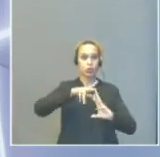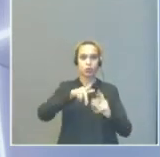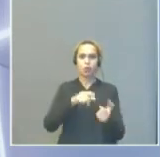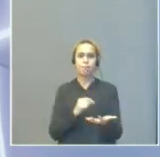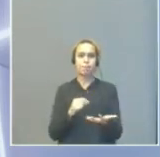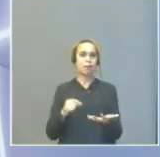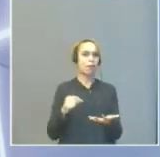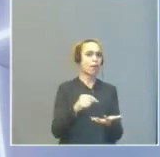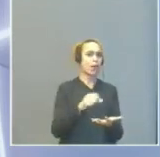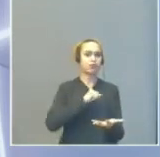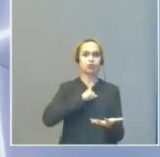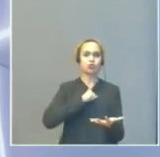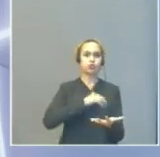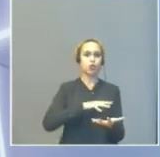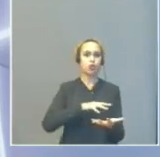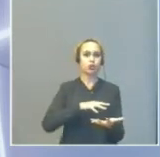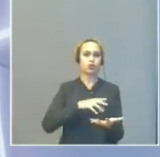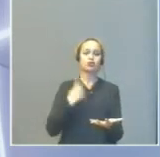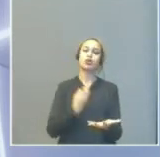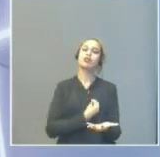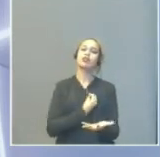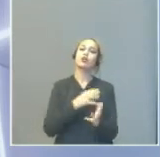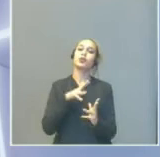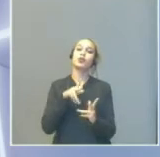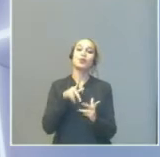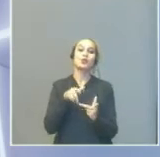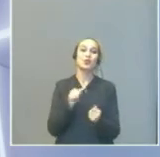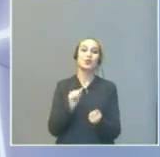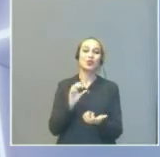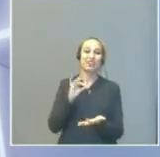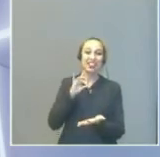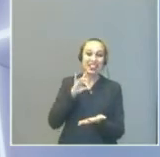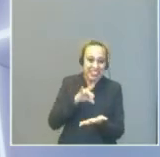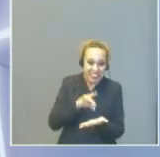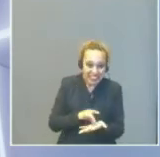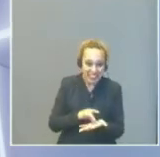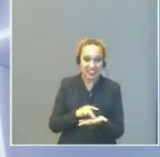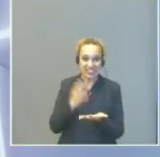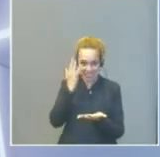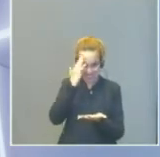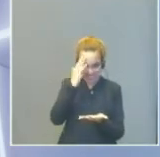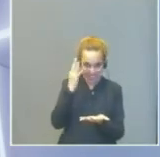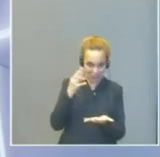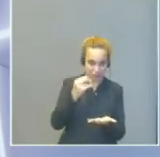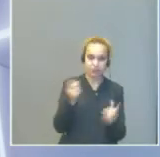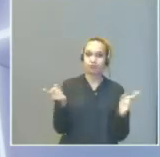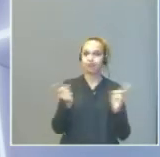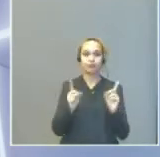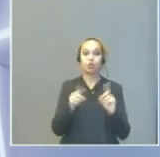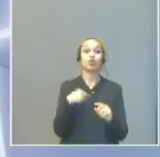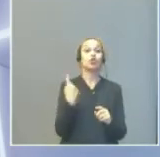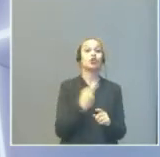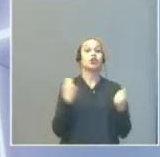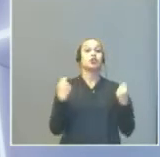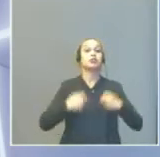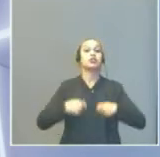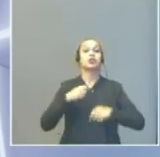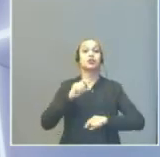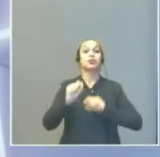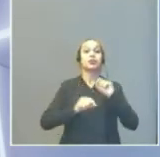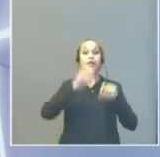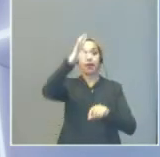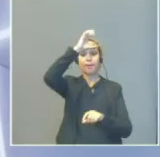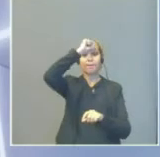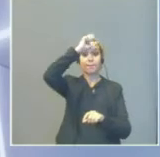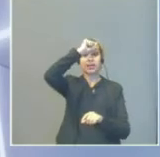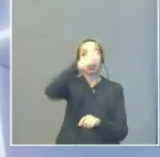uncertain and indeterminable. And we have to learn to live here. We have to learn to live with a world